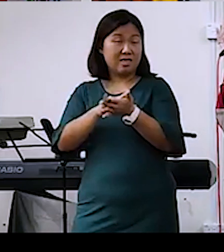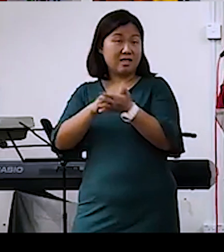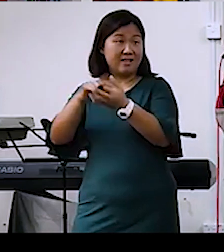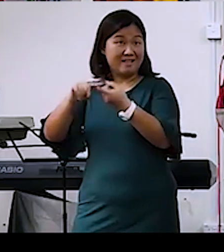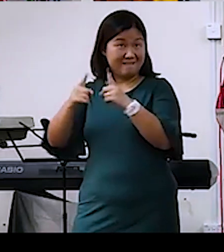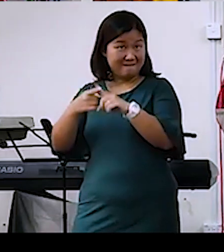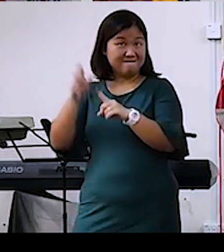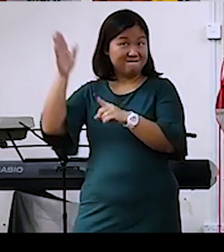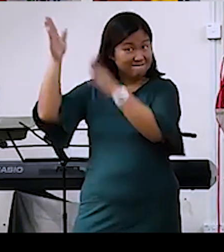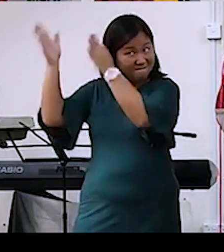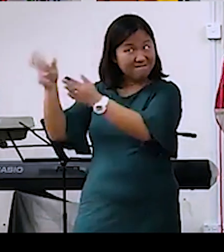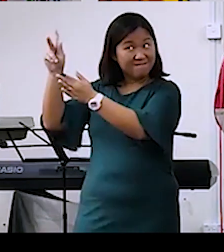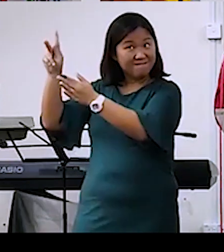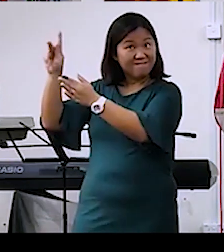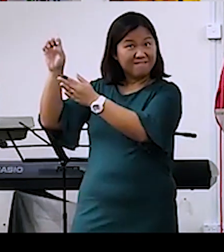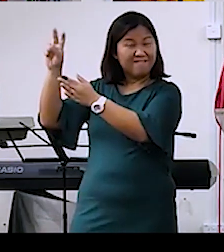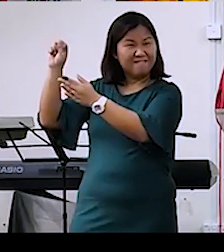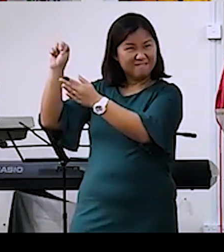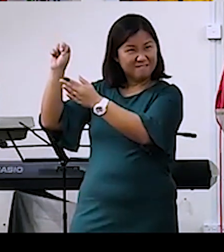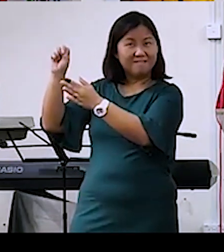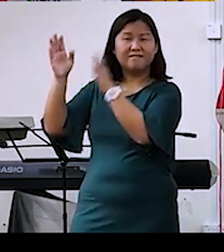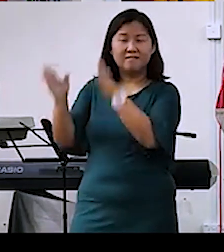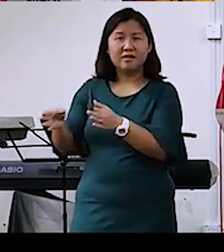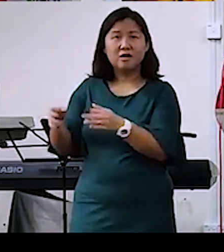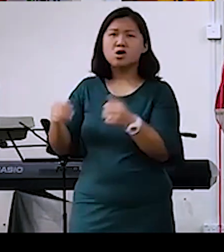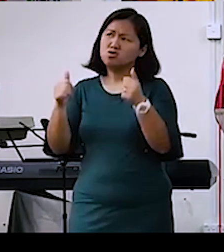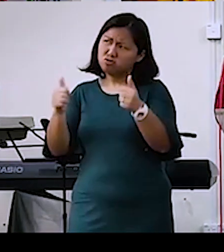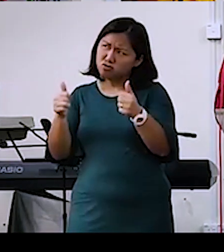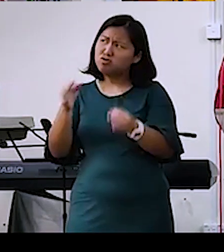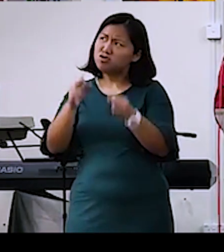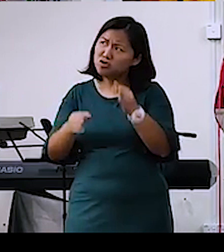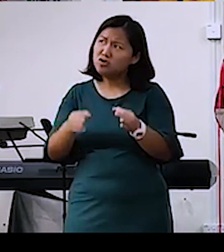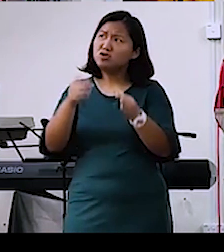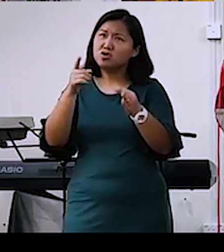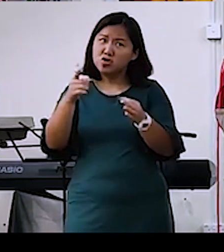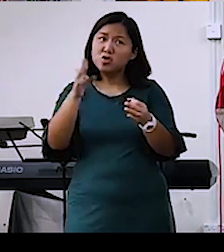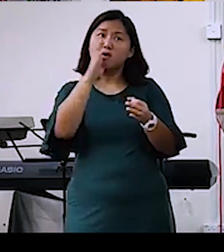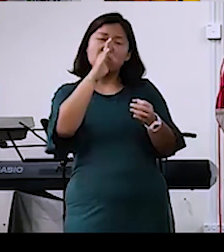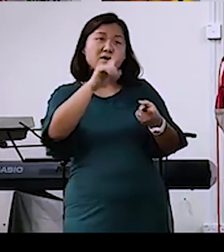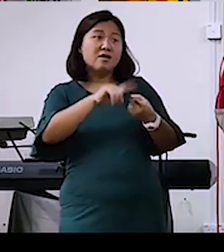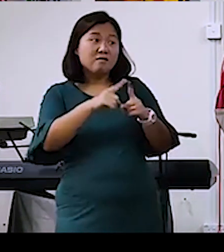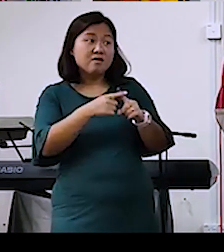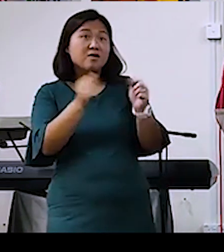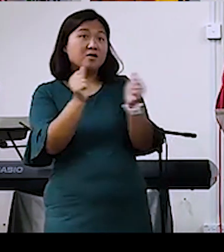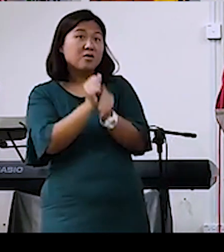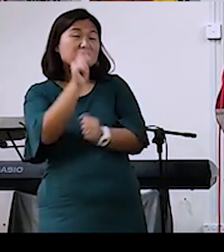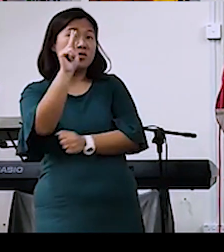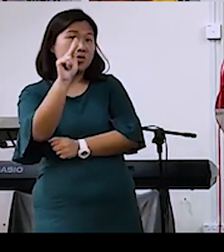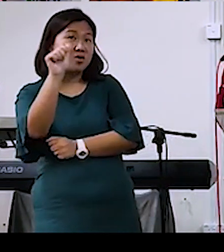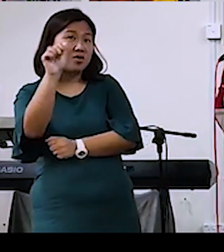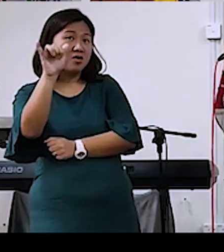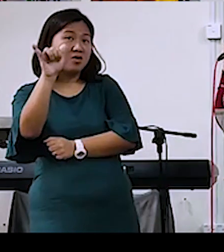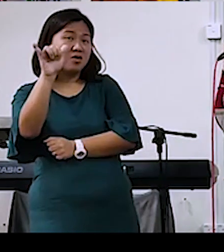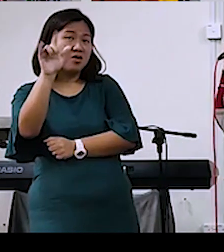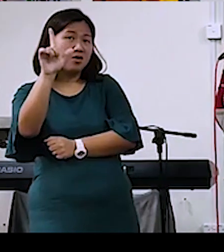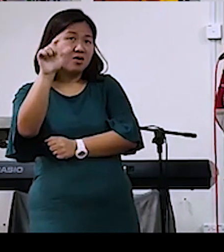his name is Ken. He says.I think you'd be good if you could be friends with Kayla. You know, she's new. Okay, she's a doctor, by the